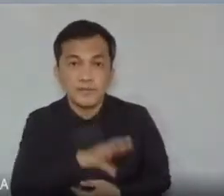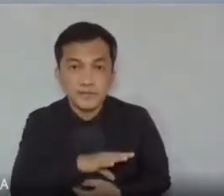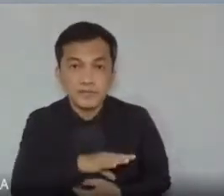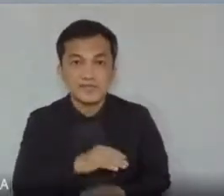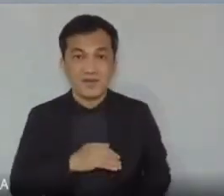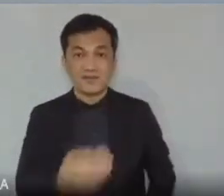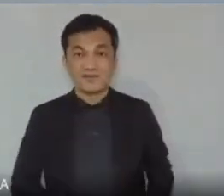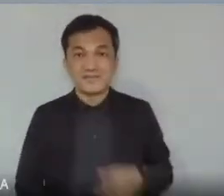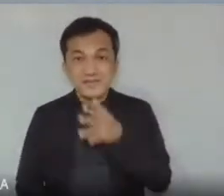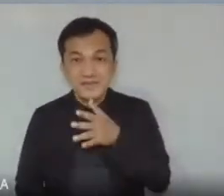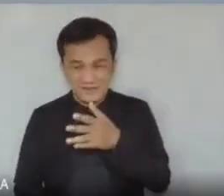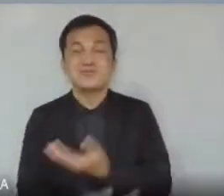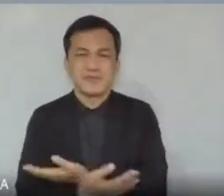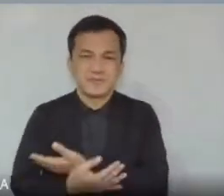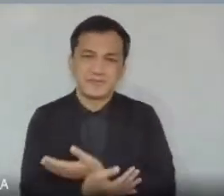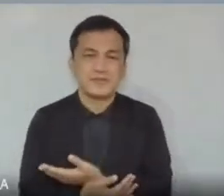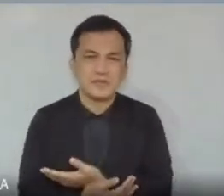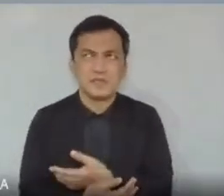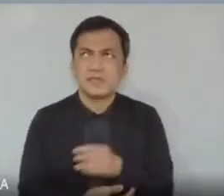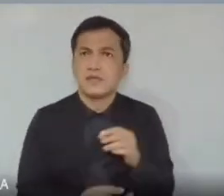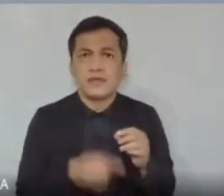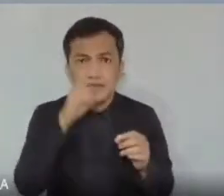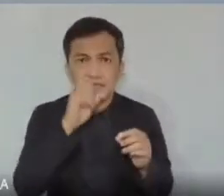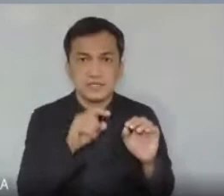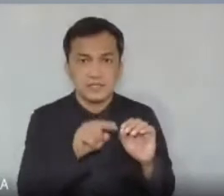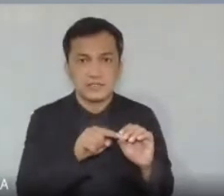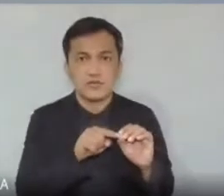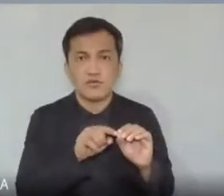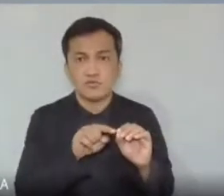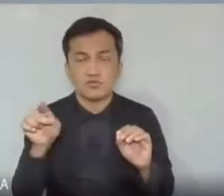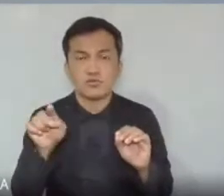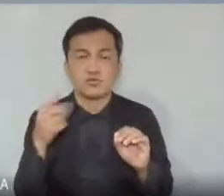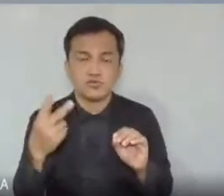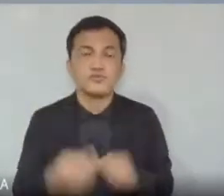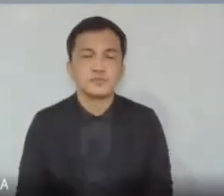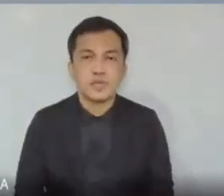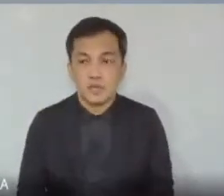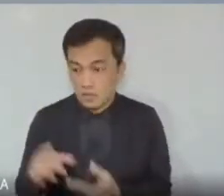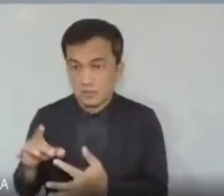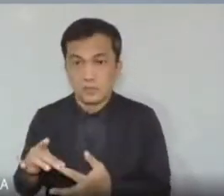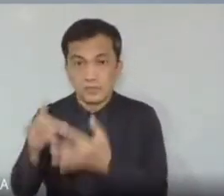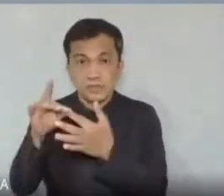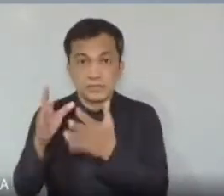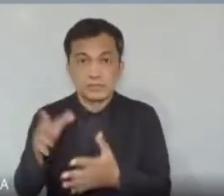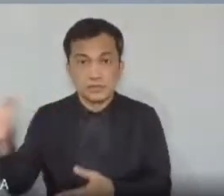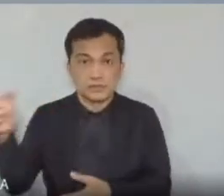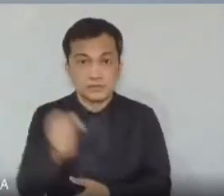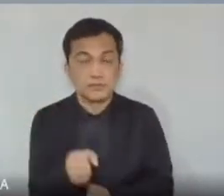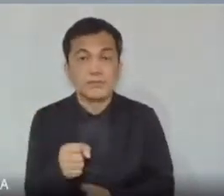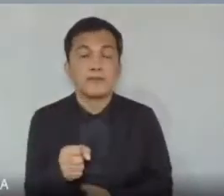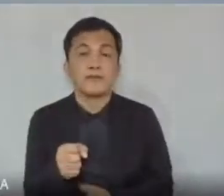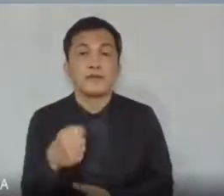roster are pediatricians and obstetricians. And from then, they don't need to go to our provincial hospital, which is